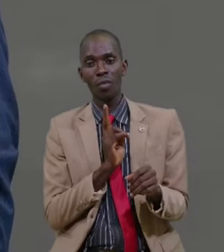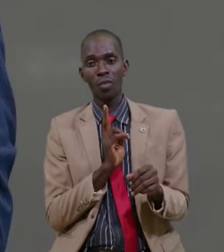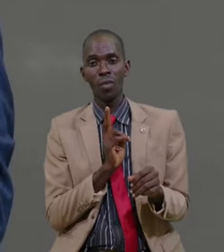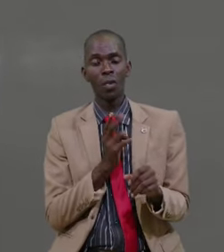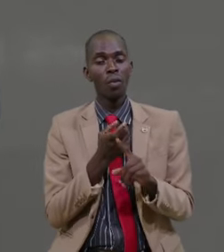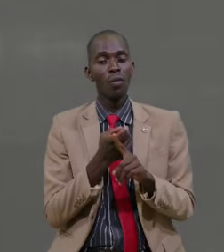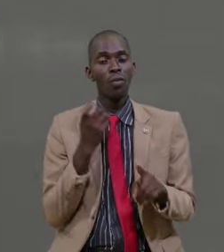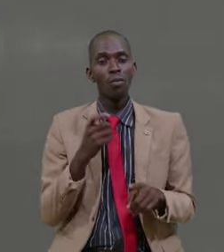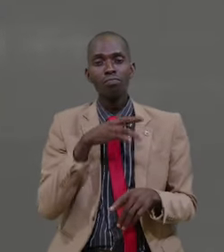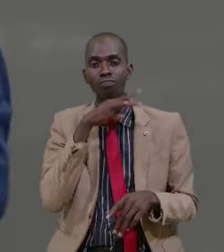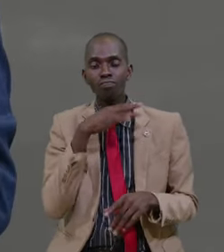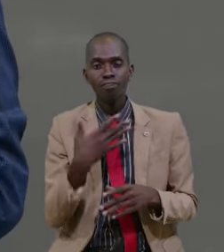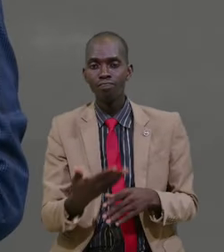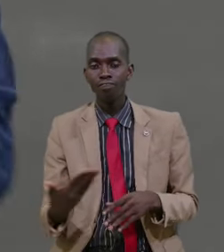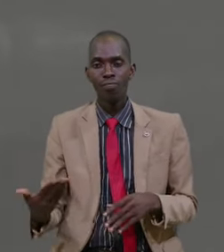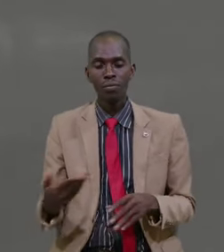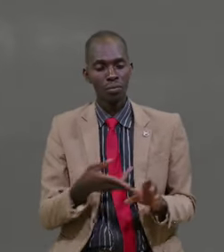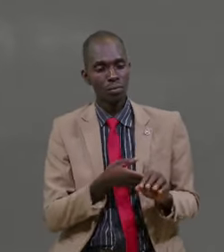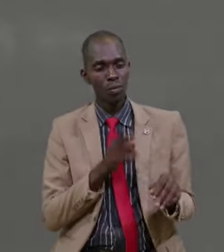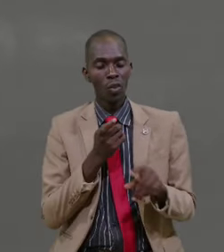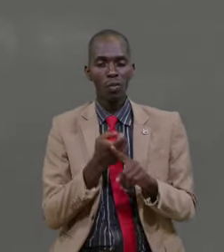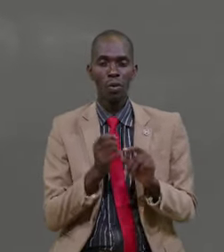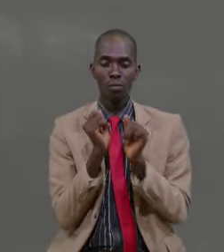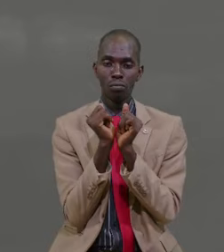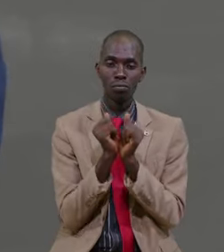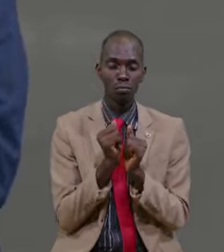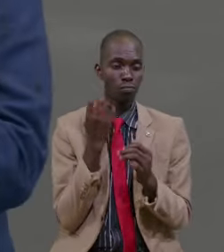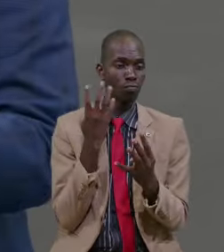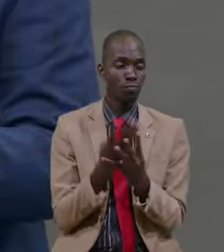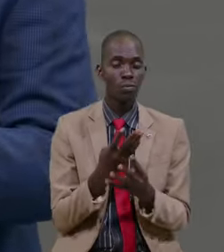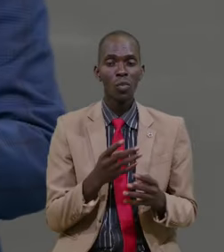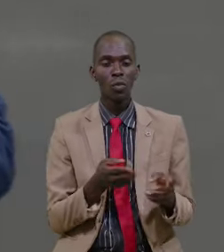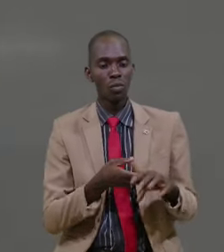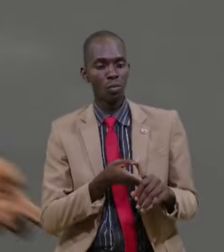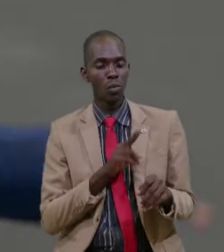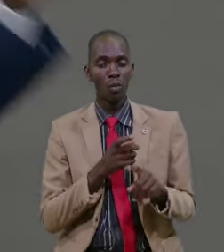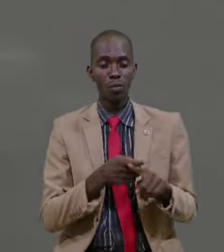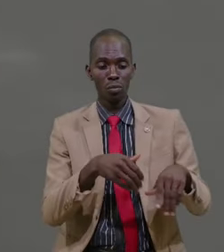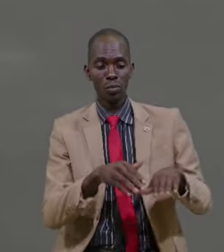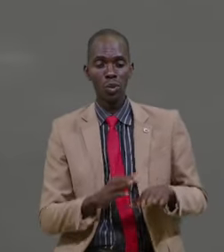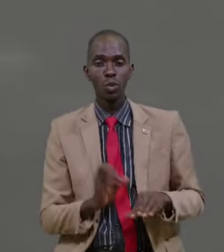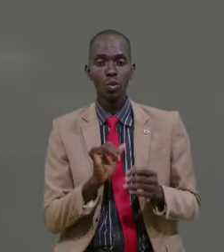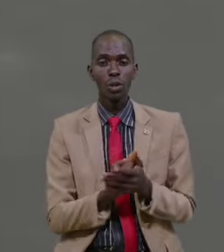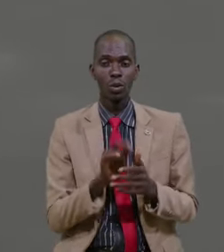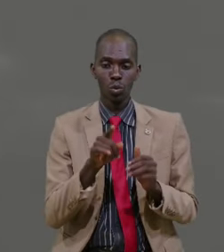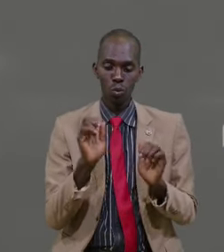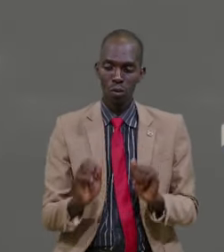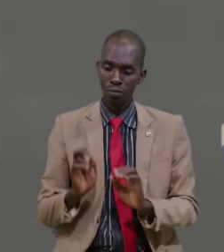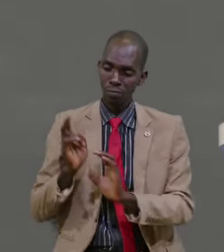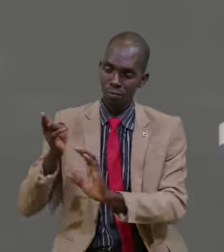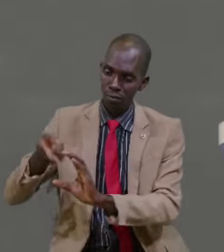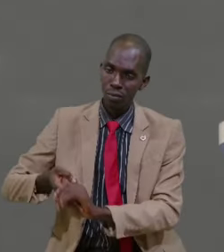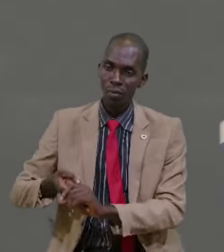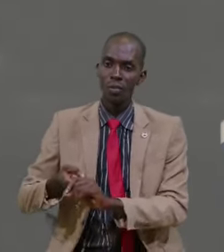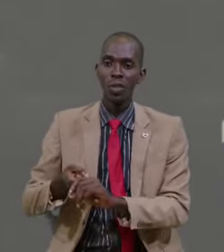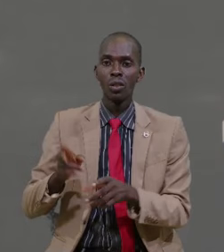corruption, come out of captivity, come out of the grave so that you can come into